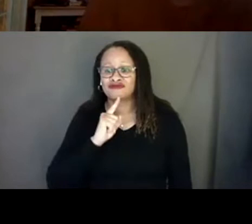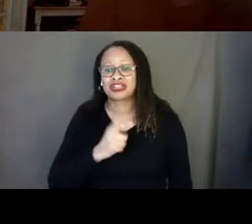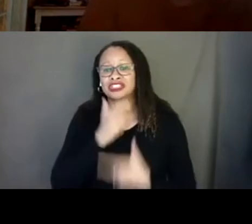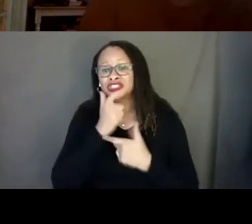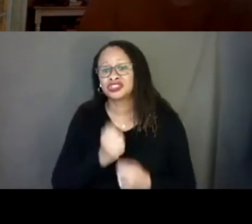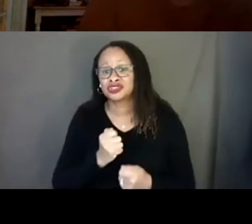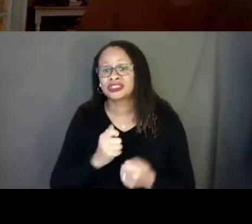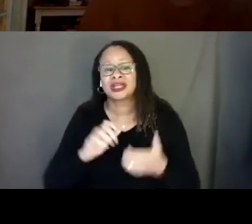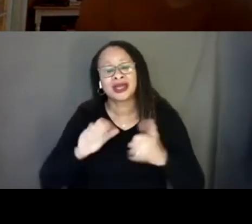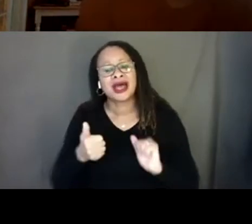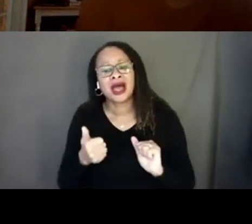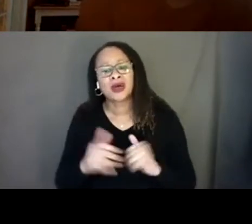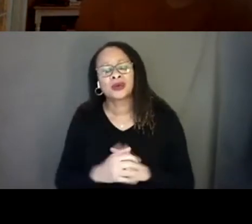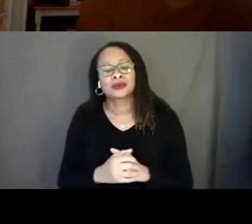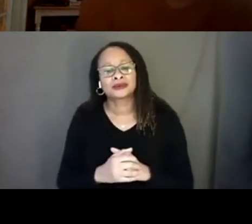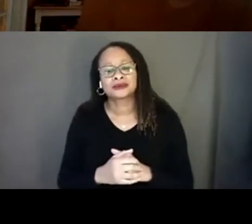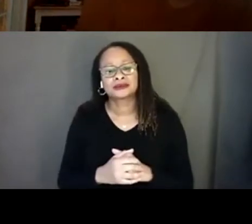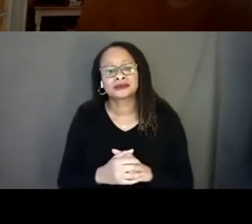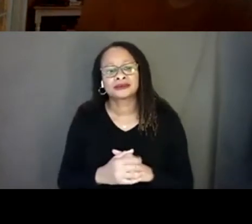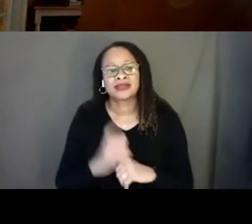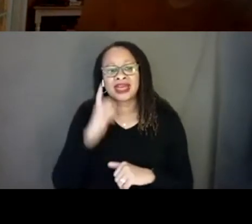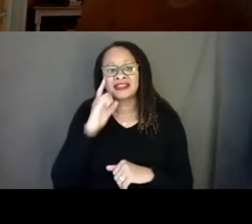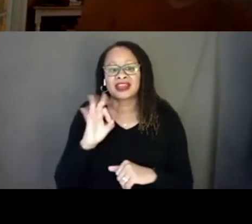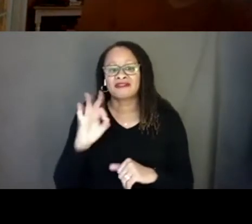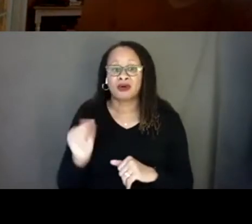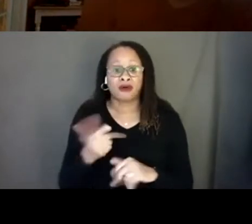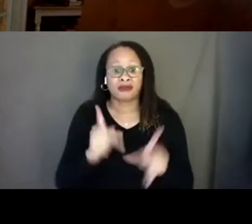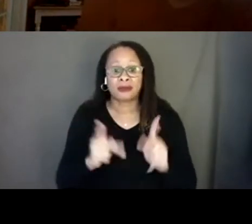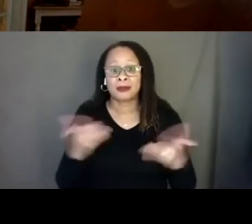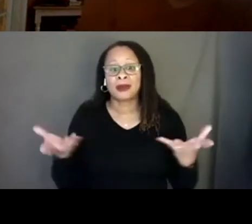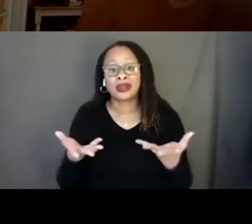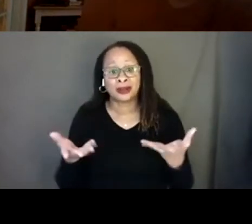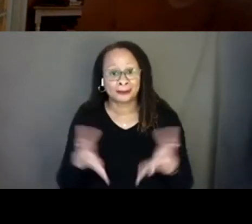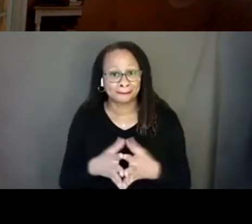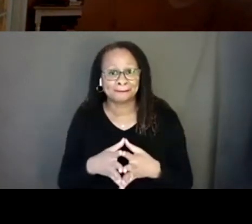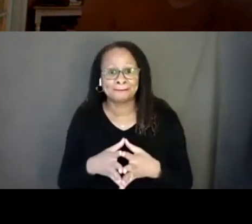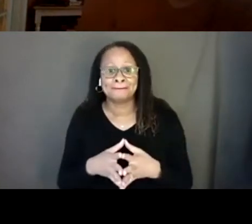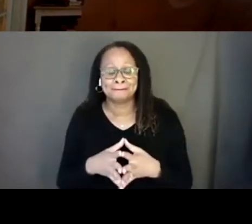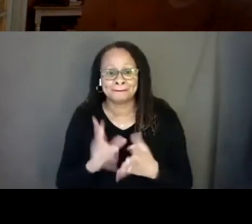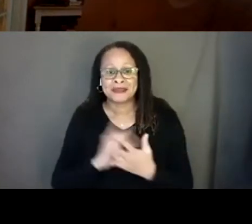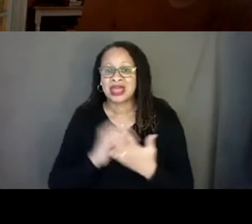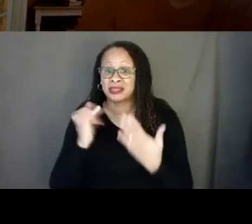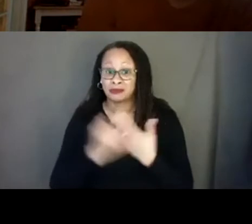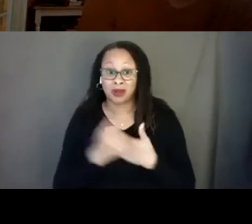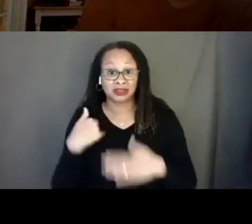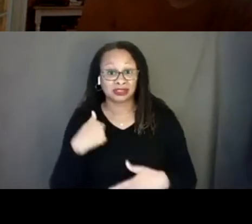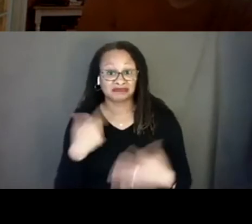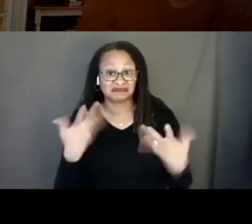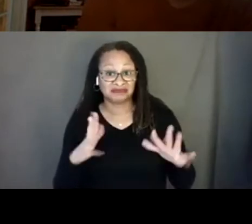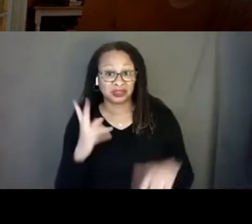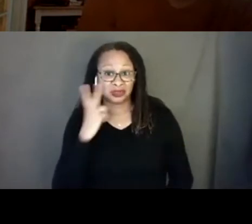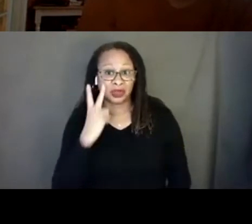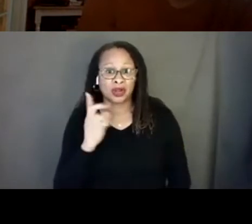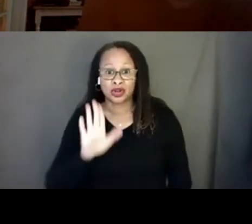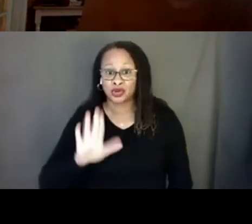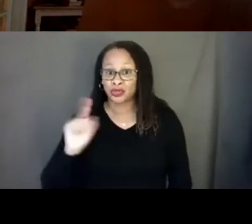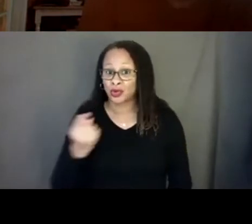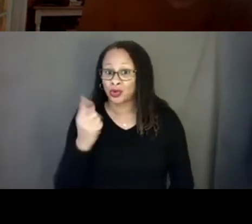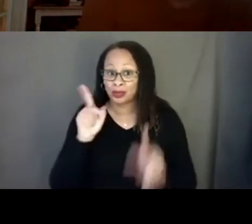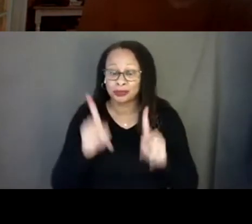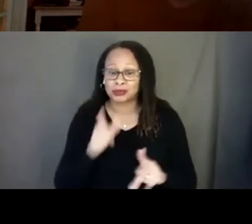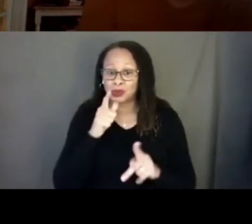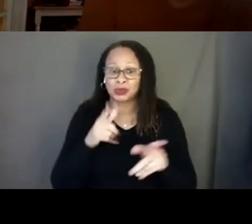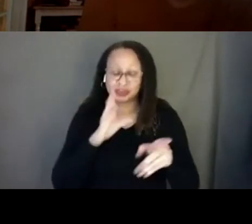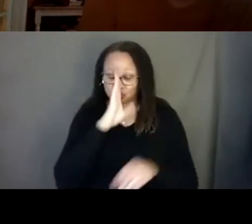how, I think of all the folks here and the projects that I saw, you were the only one that like